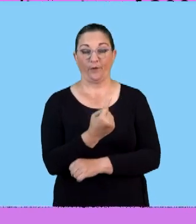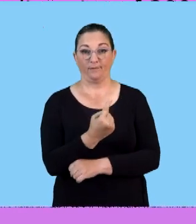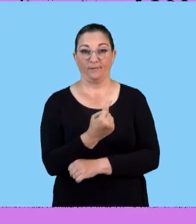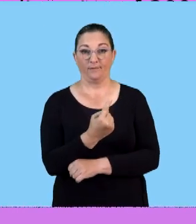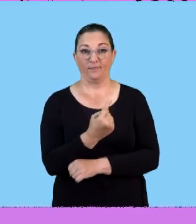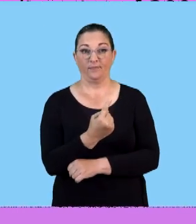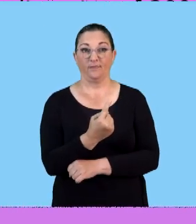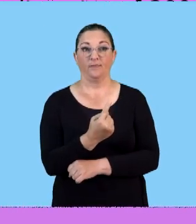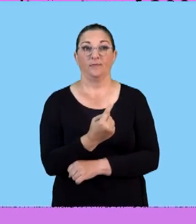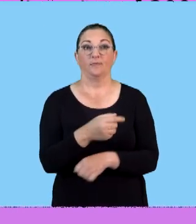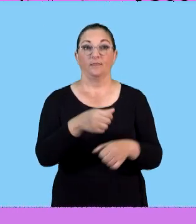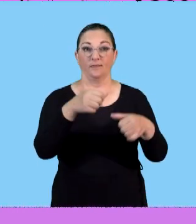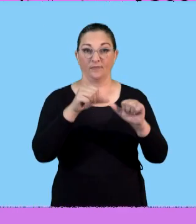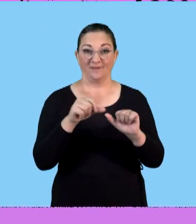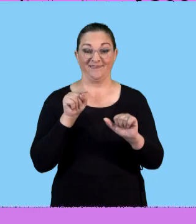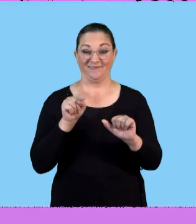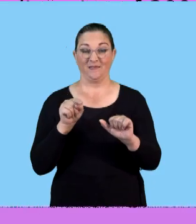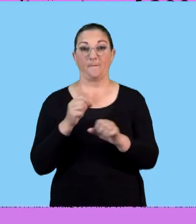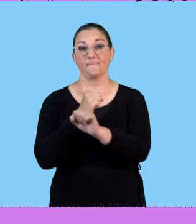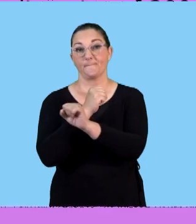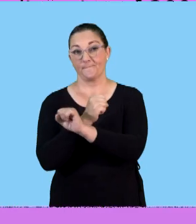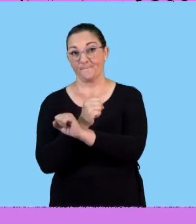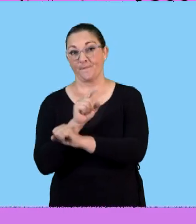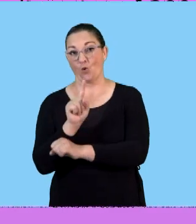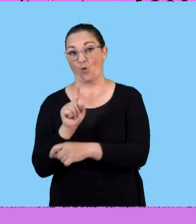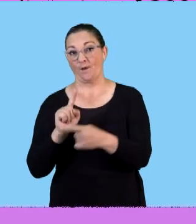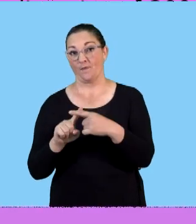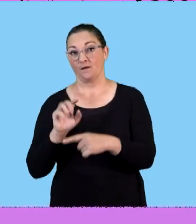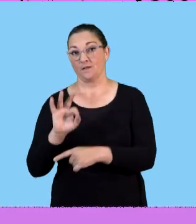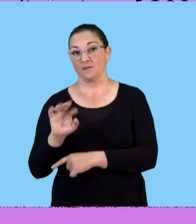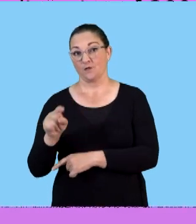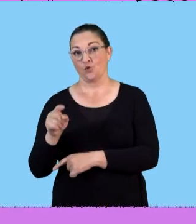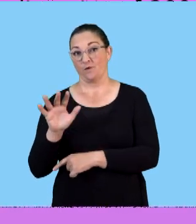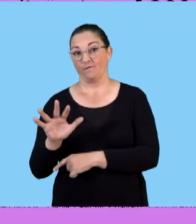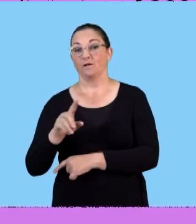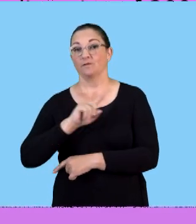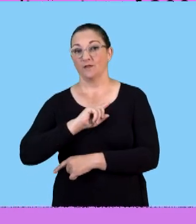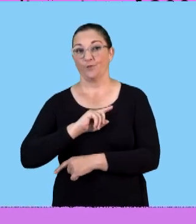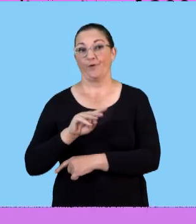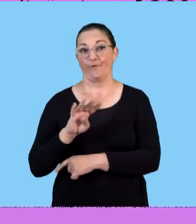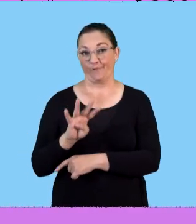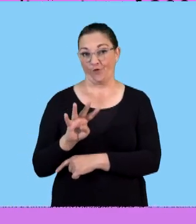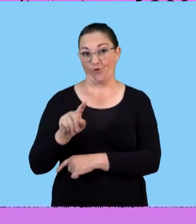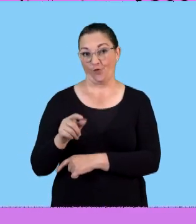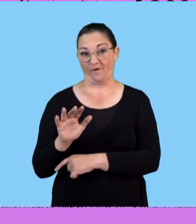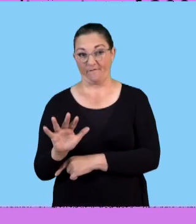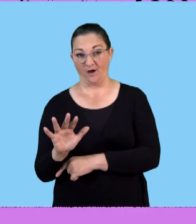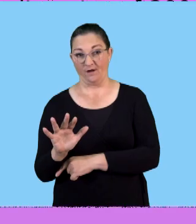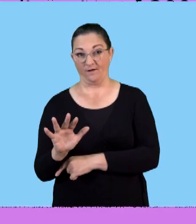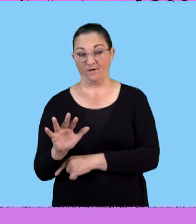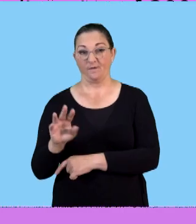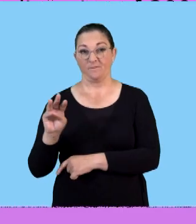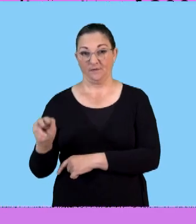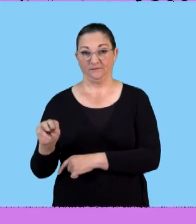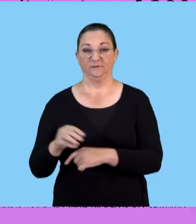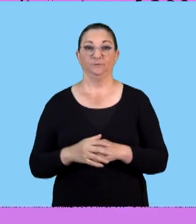times 1. Then I must multiply that by 1 plus 3.5. That will give us